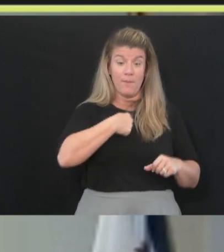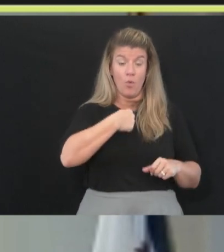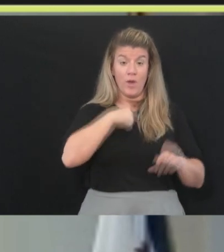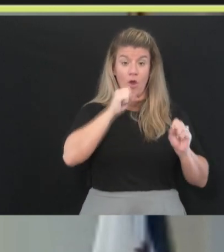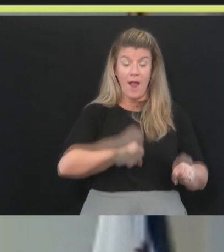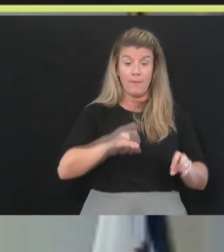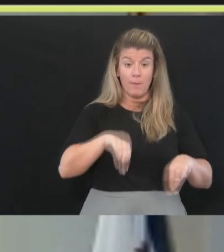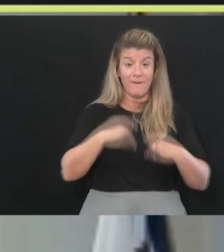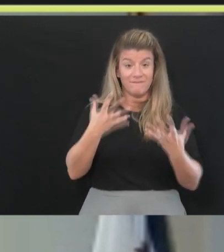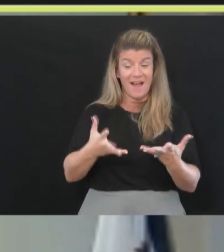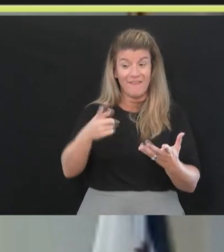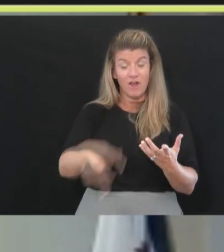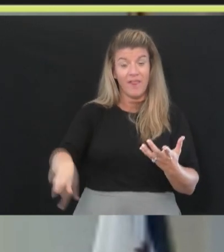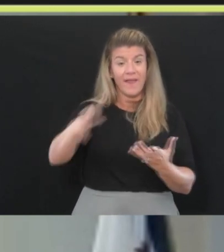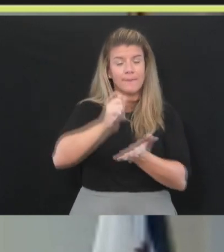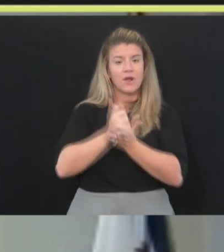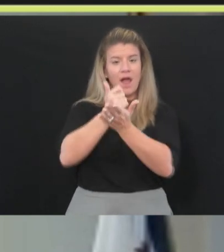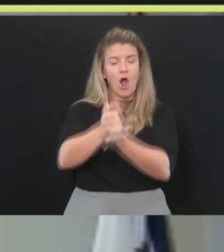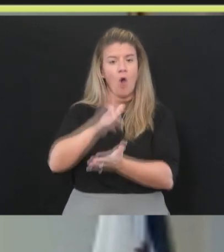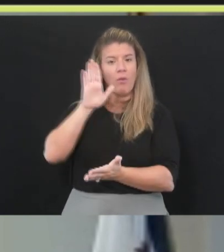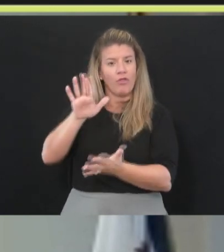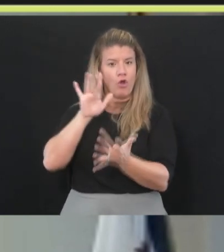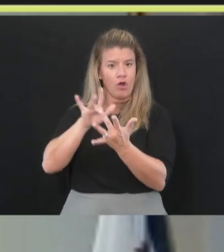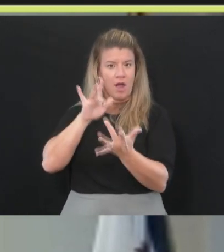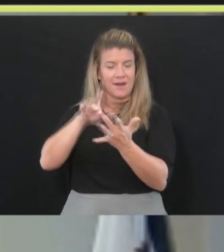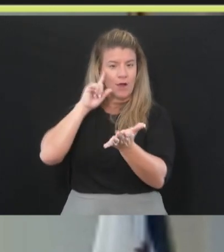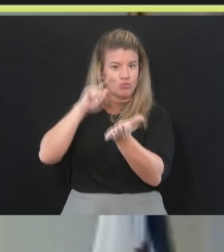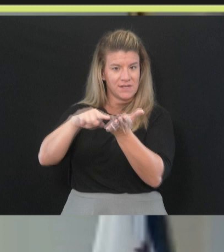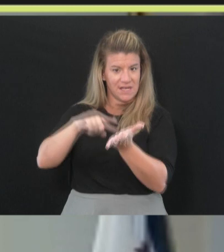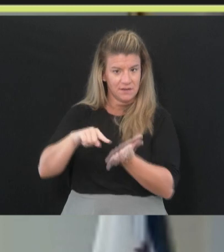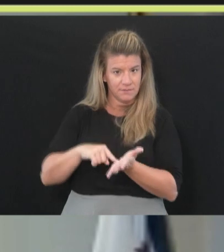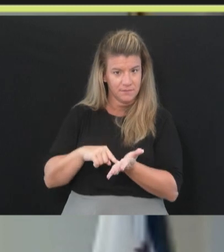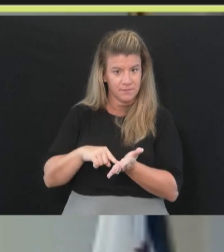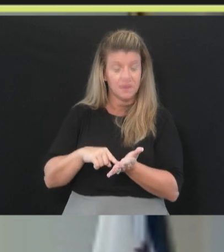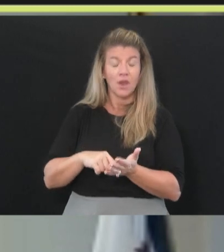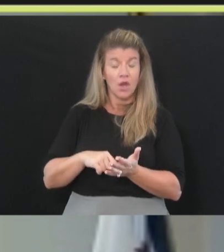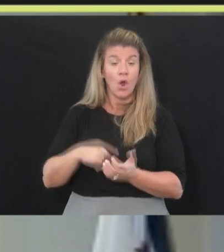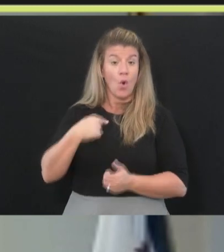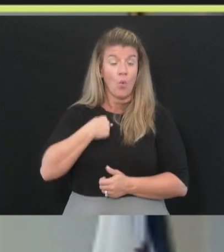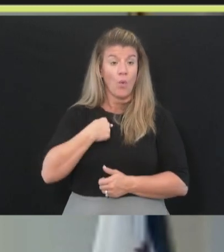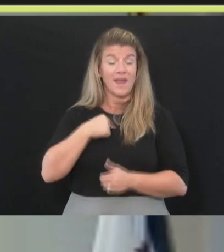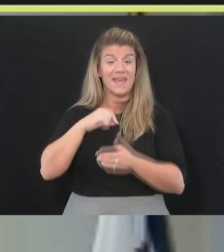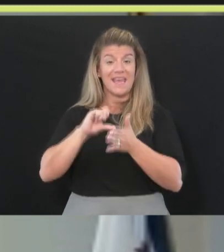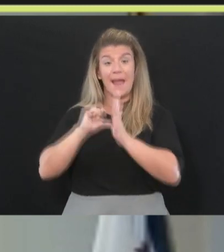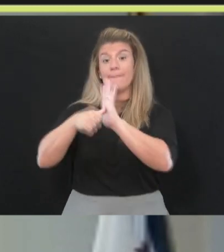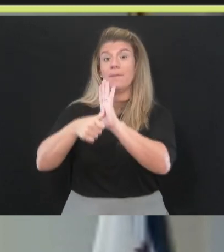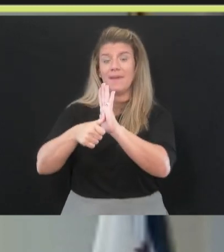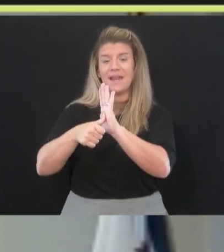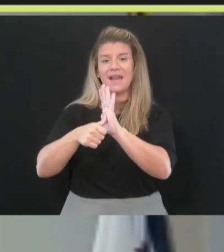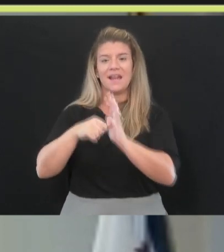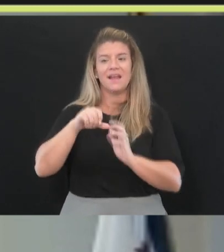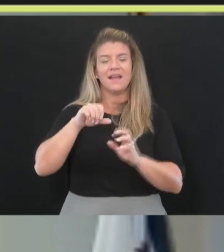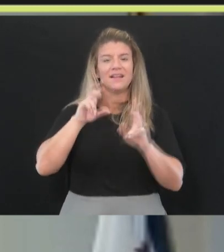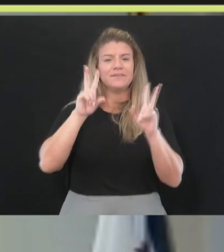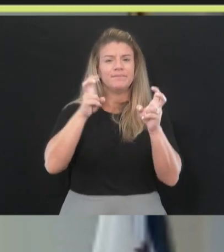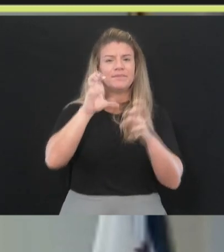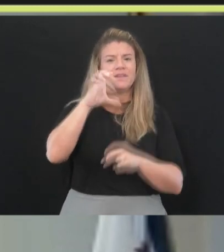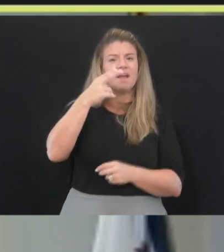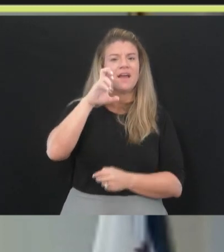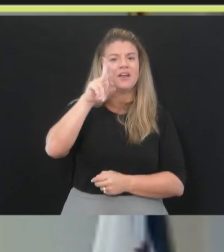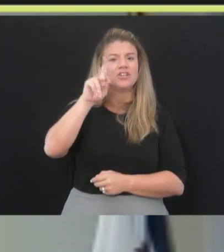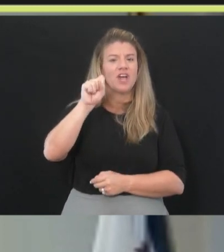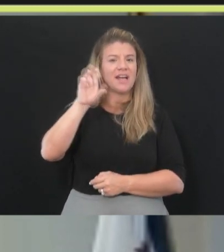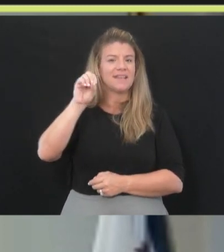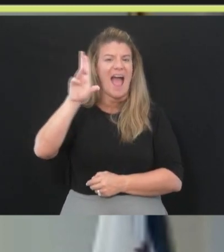to provide to them to assist with contact tracing. We actually implemented the checks out system with 7 counties